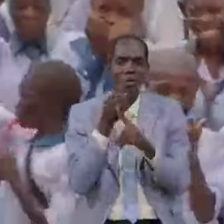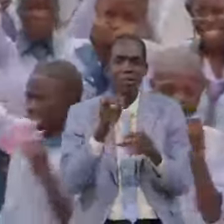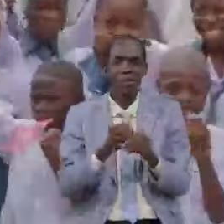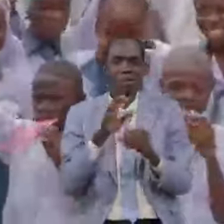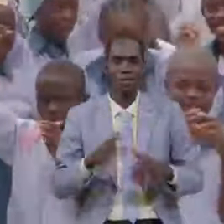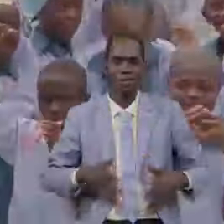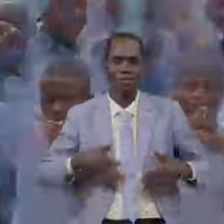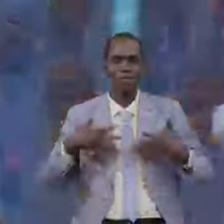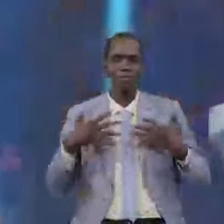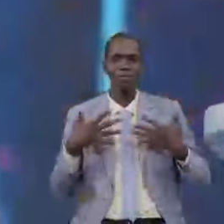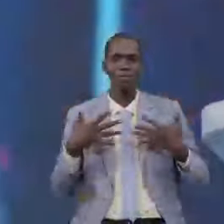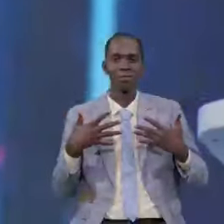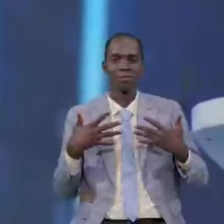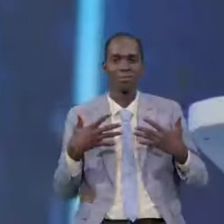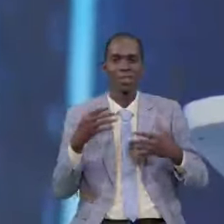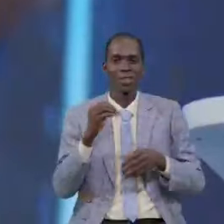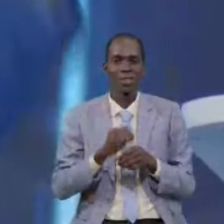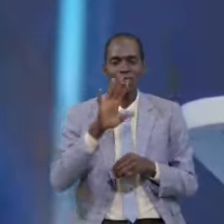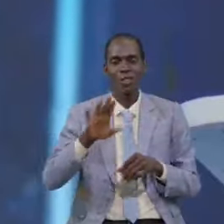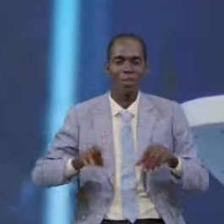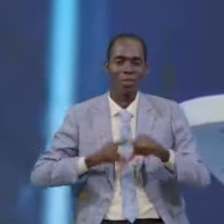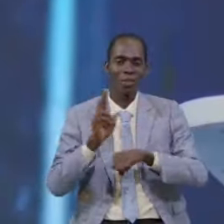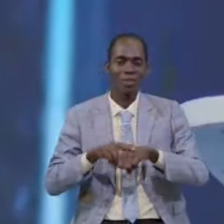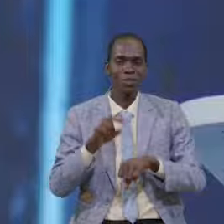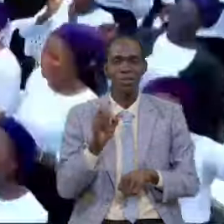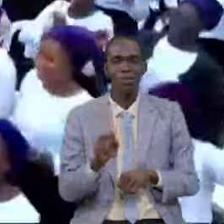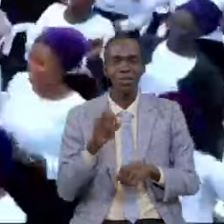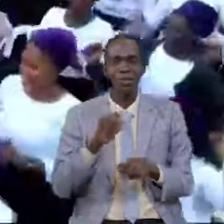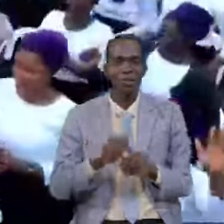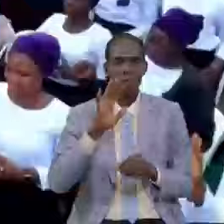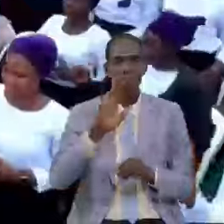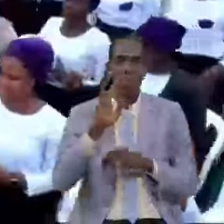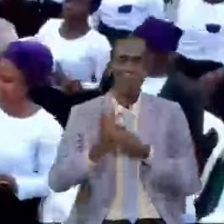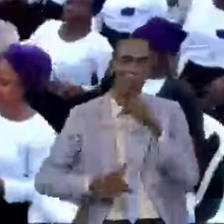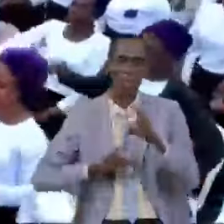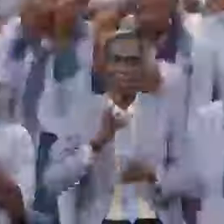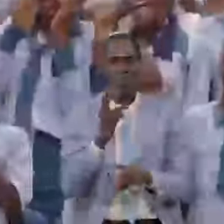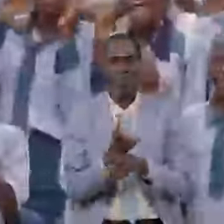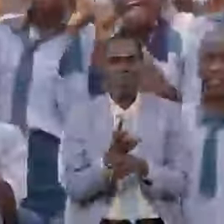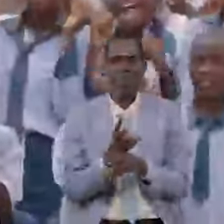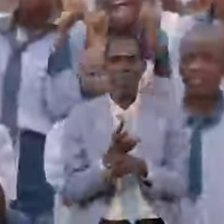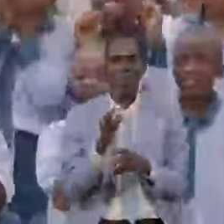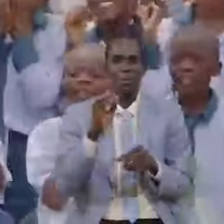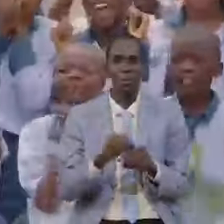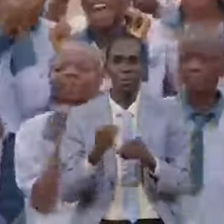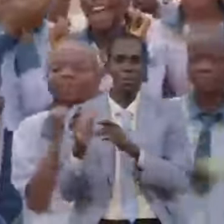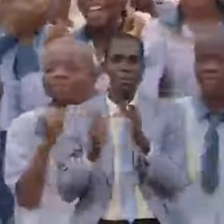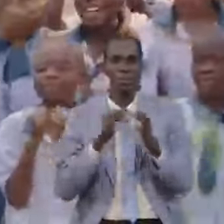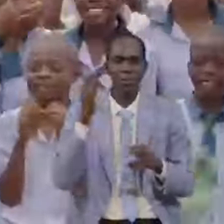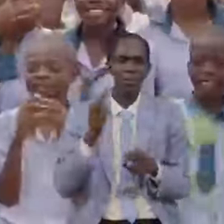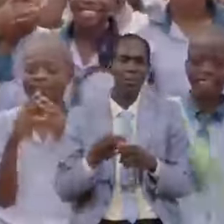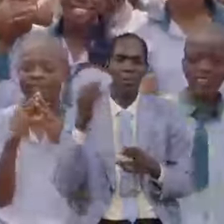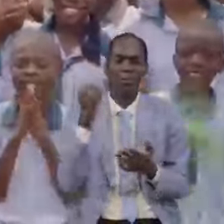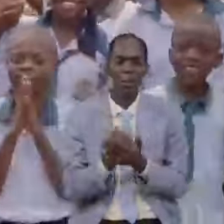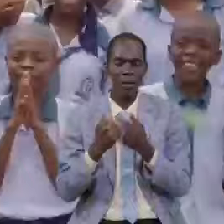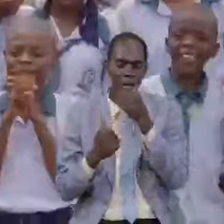your nation, in your world, in Jesus' name. Heaven